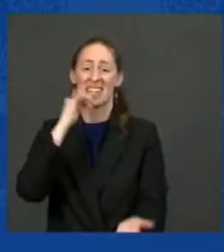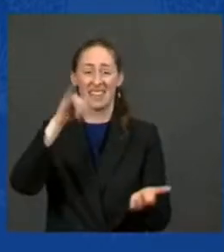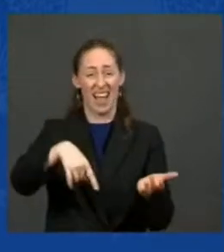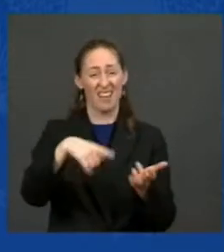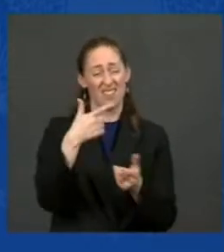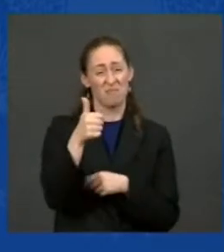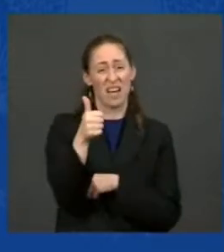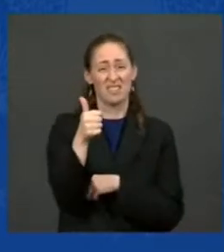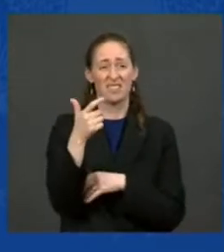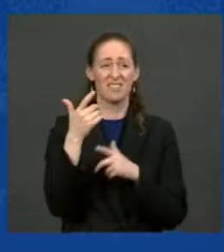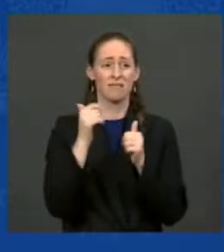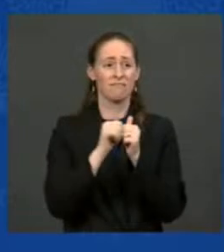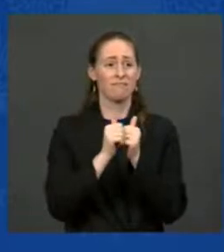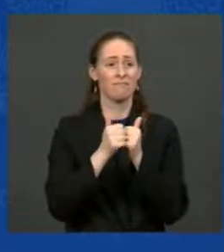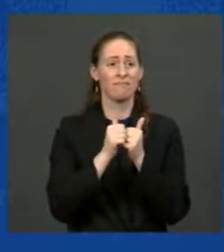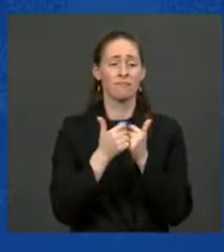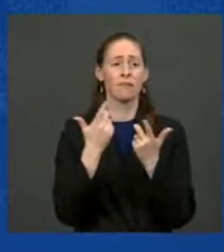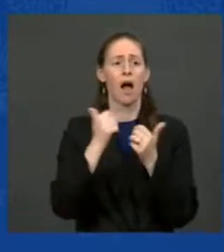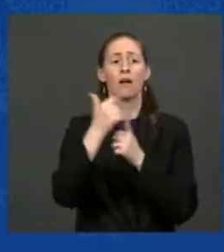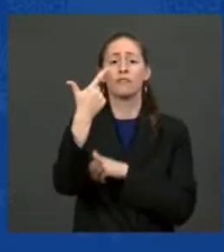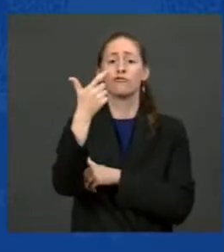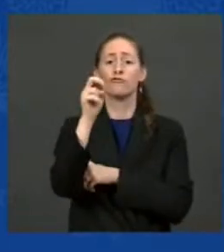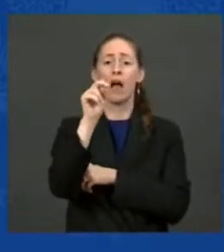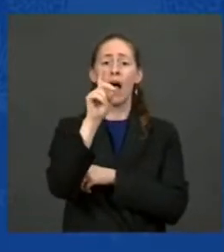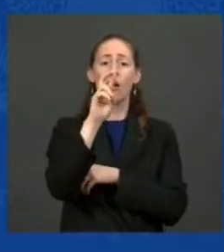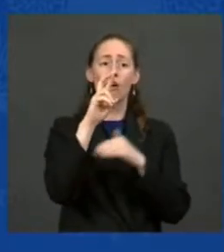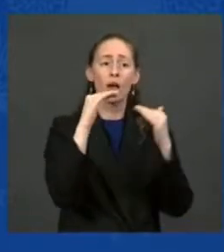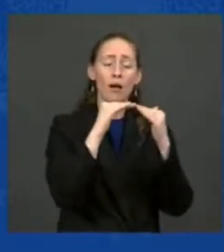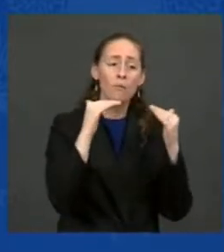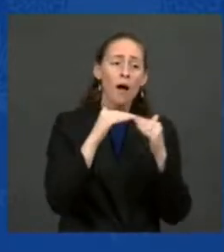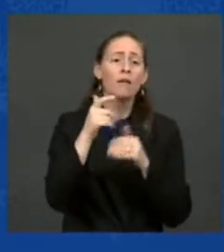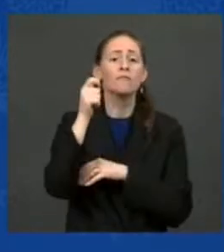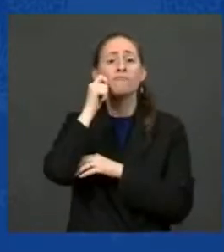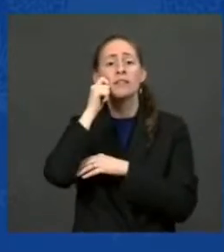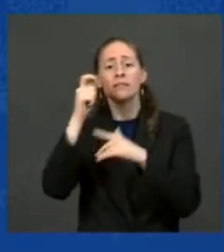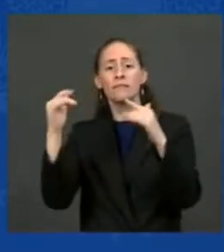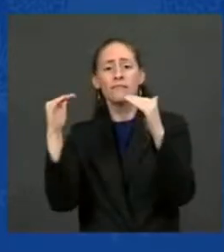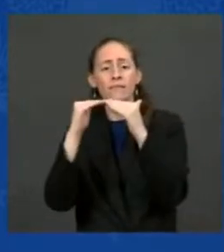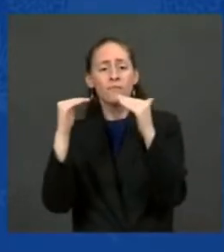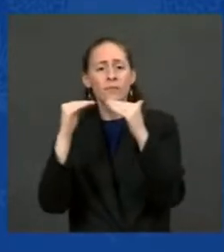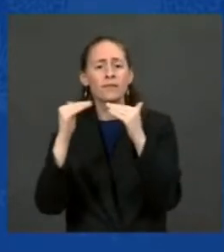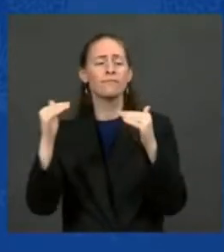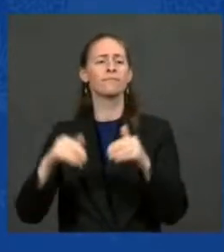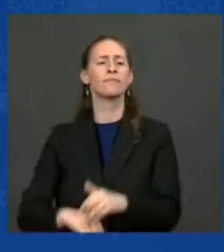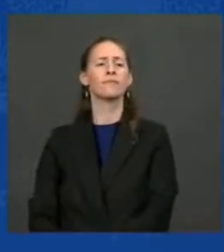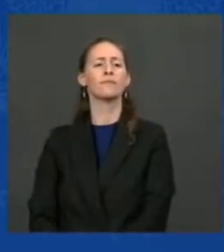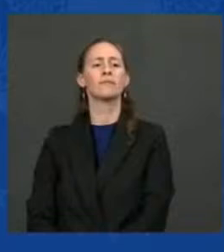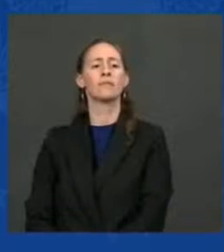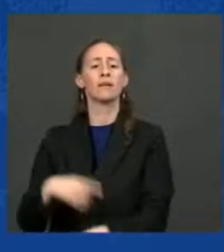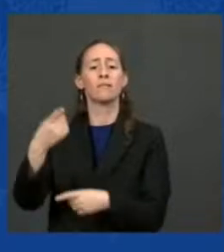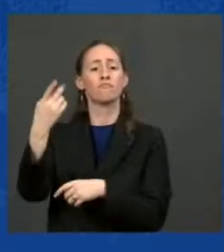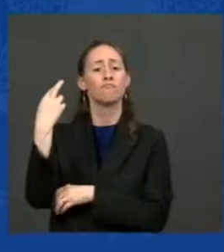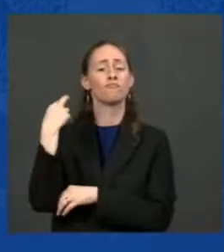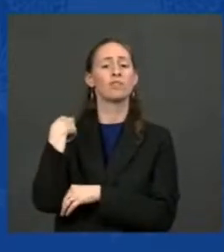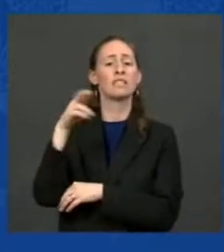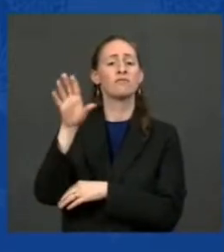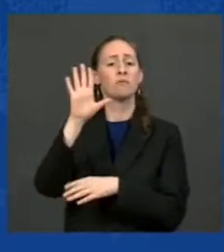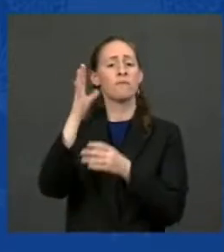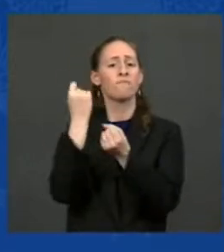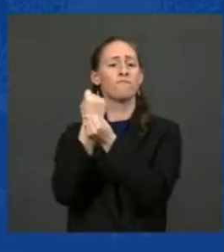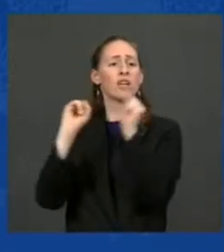gender equality, racial justice and equity, religious freedom, the rights